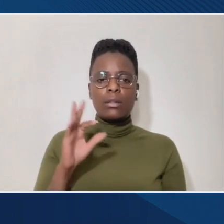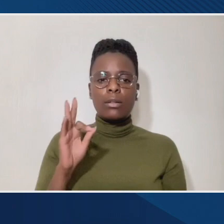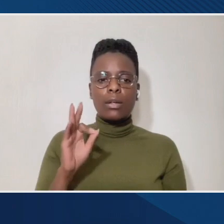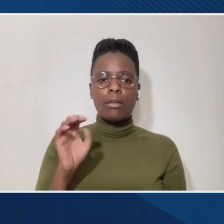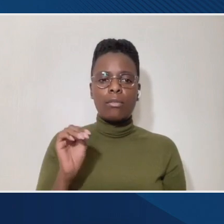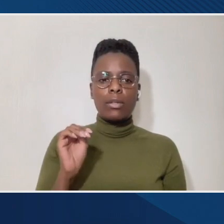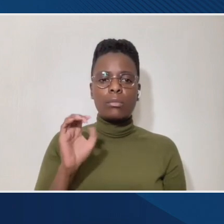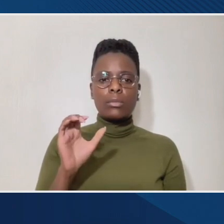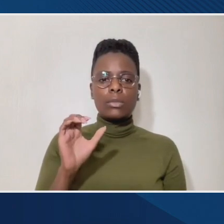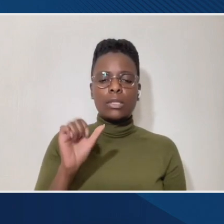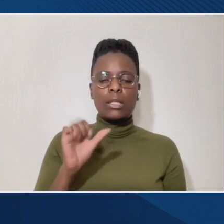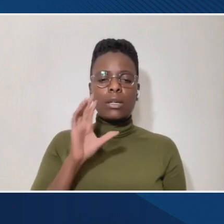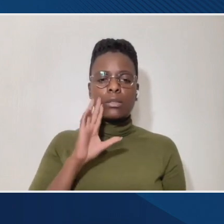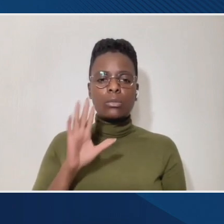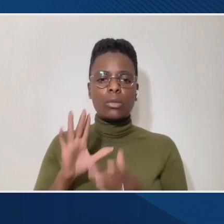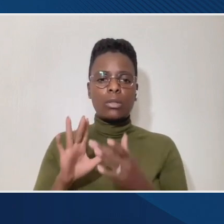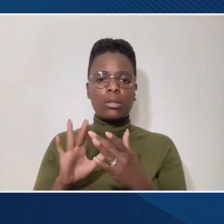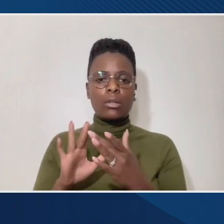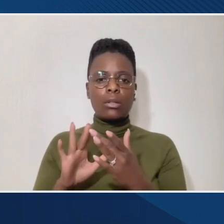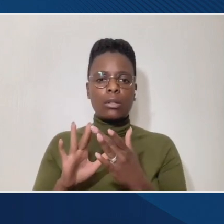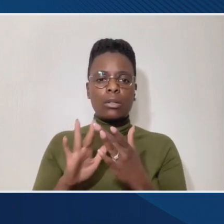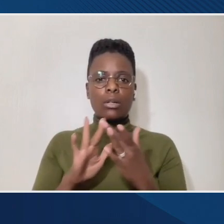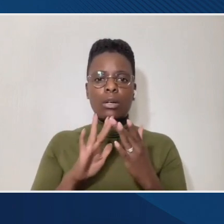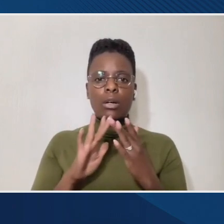student essentially wouldn't be able to participate at all.